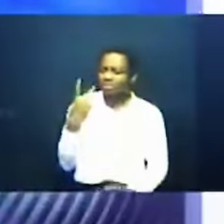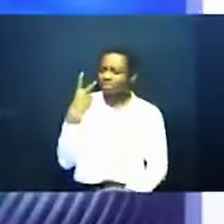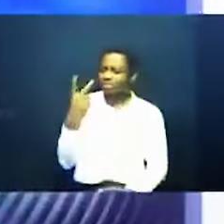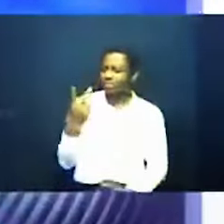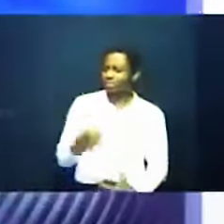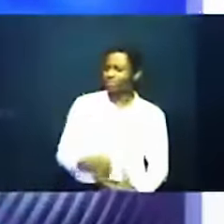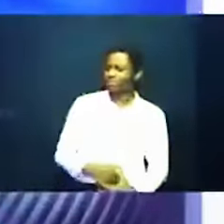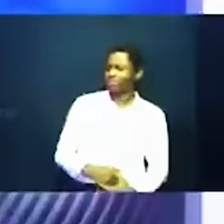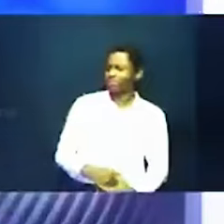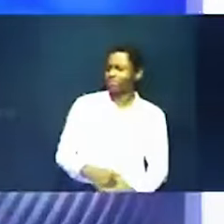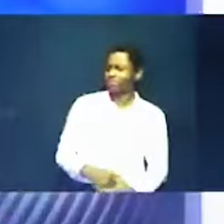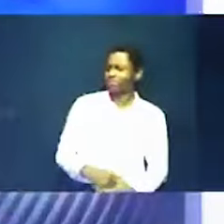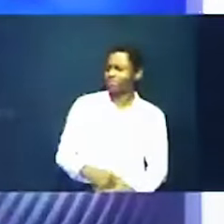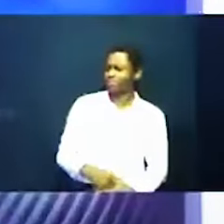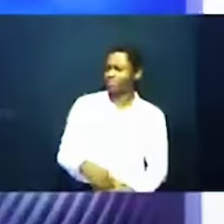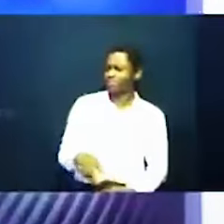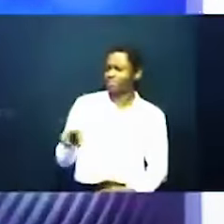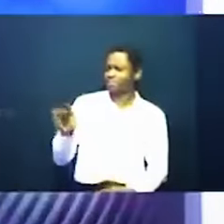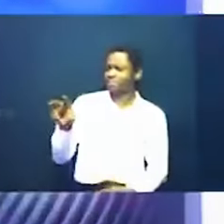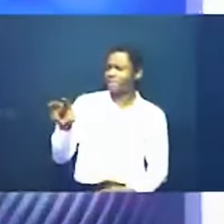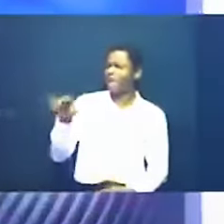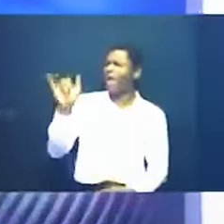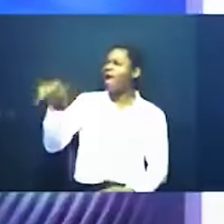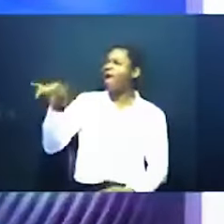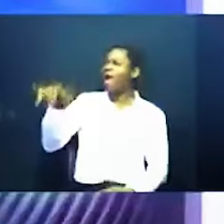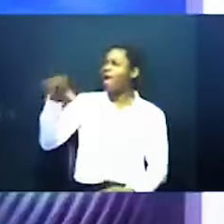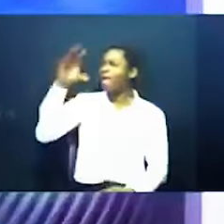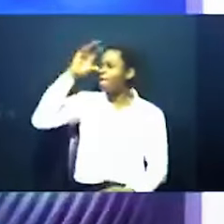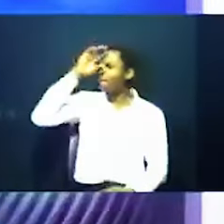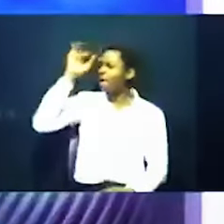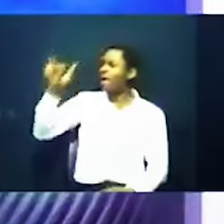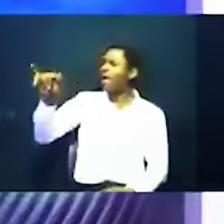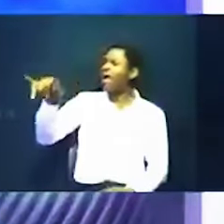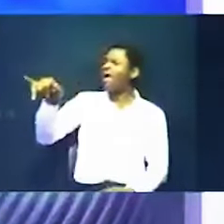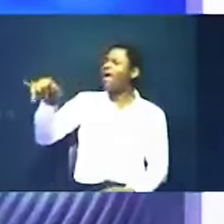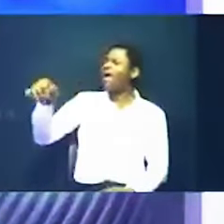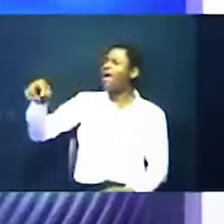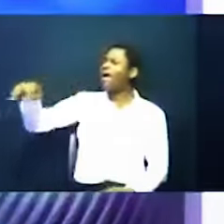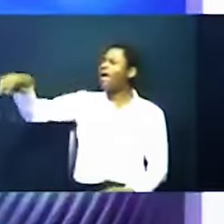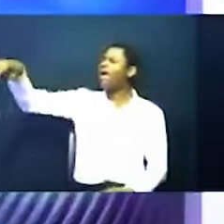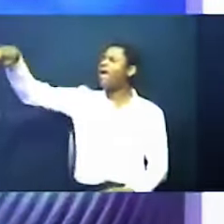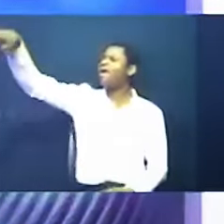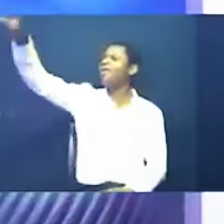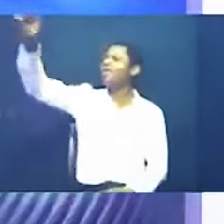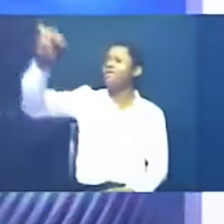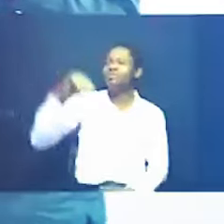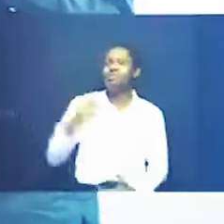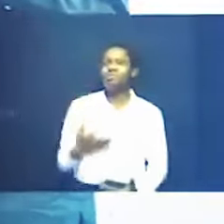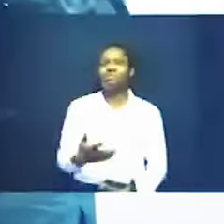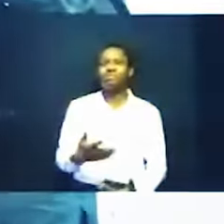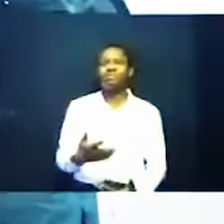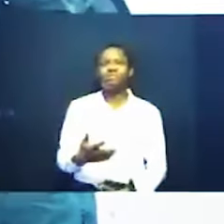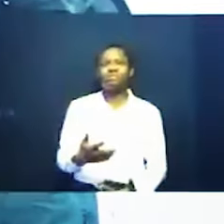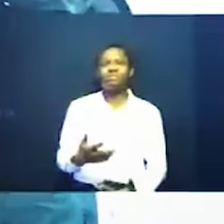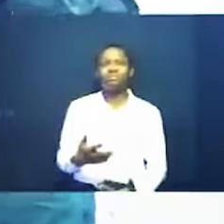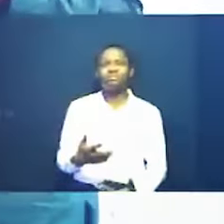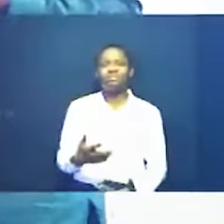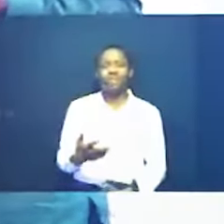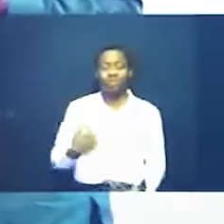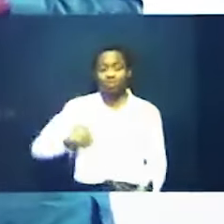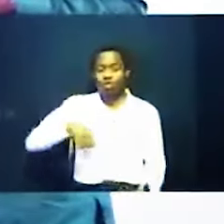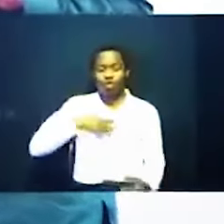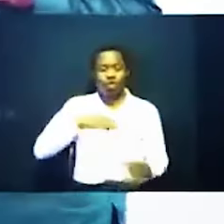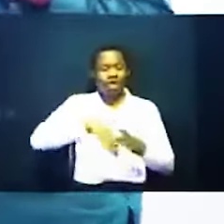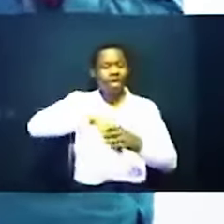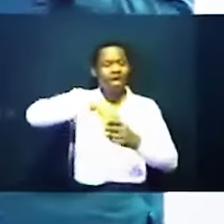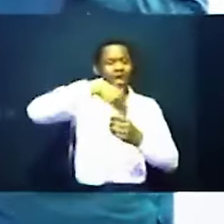this brother so so and so. Now you move back, your name's who are cutting a new one, because oh, we ran and air con. And we all came out. And